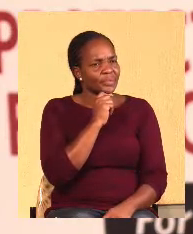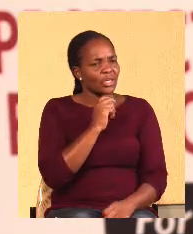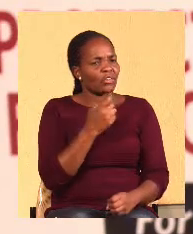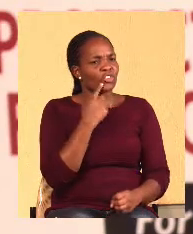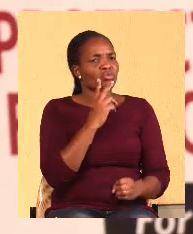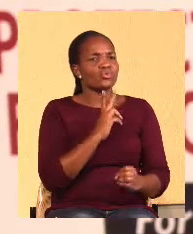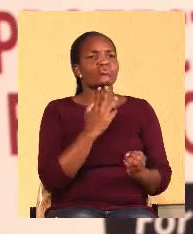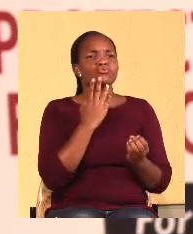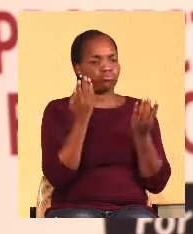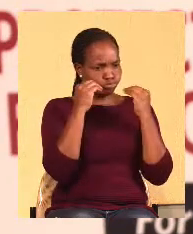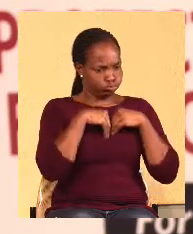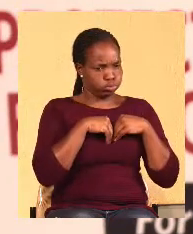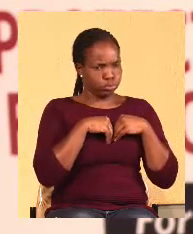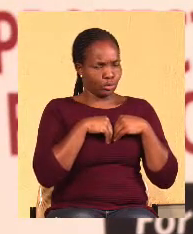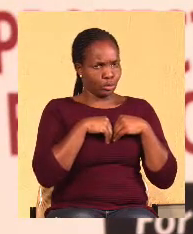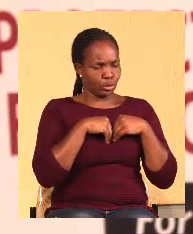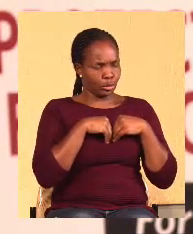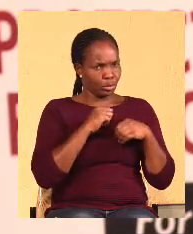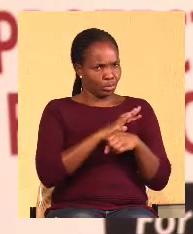infected people as cases?